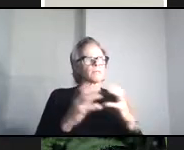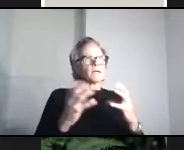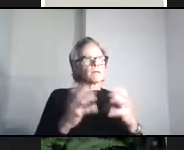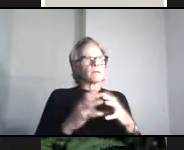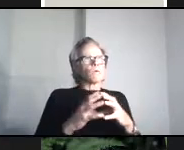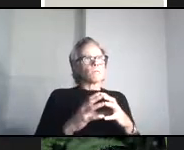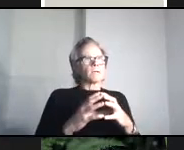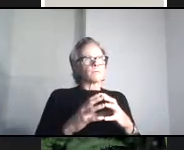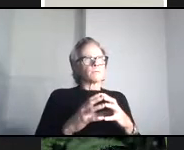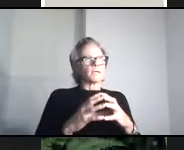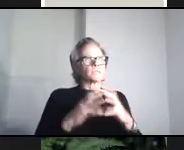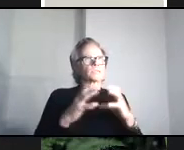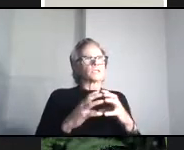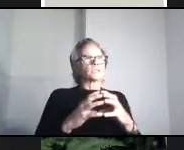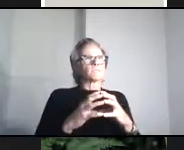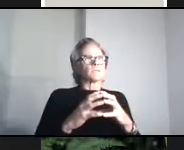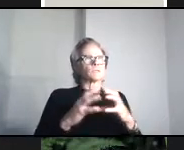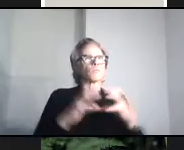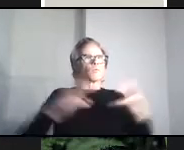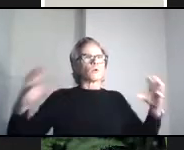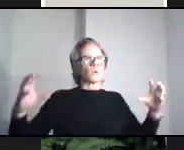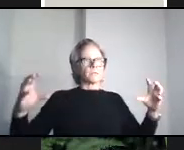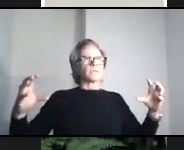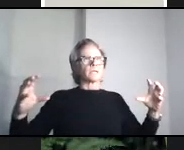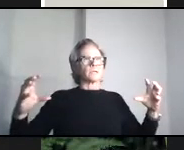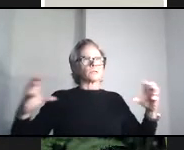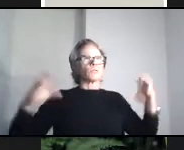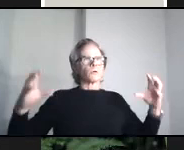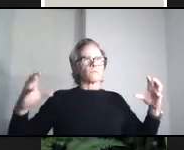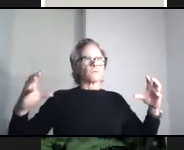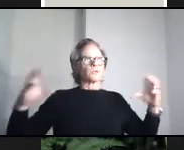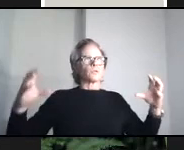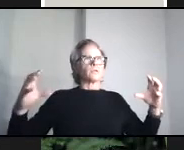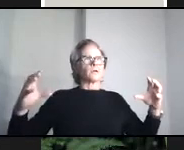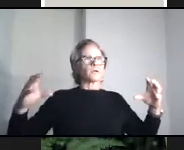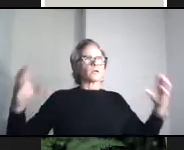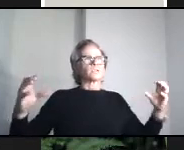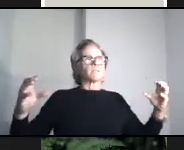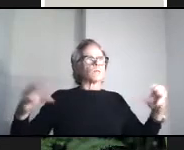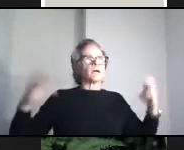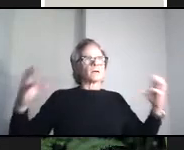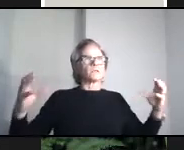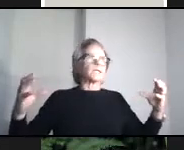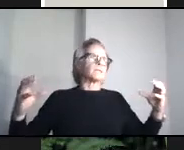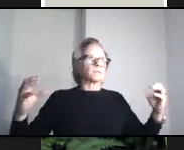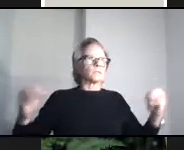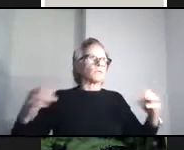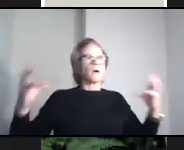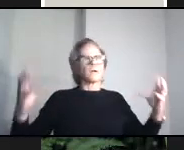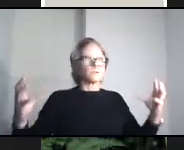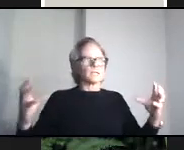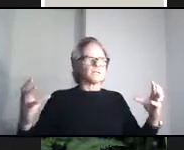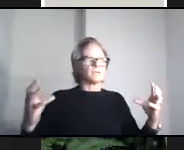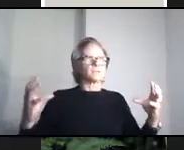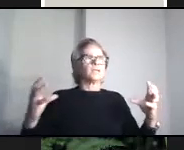with this panoramic wallpaper, again, suggestive that there's a world outside, that there's a world for the children that are curious about why are those animals there? What